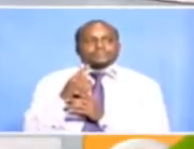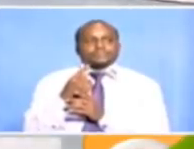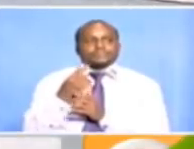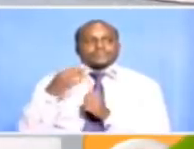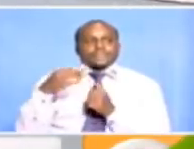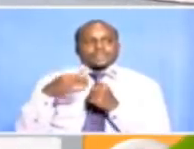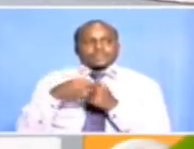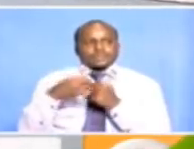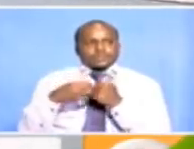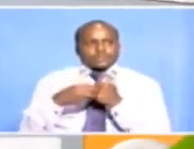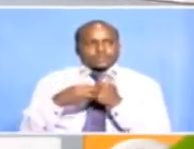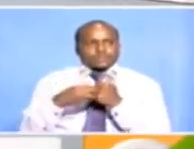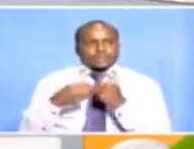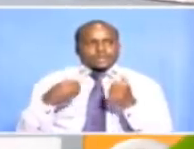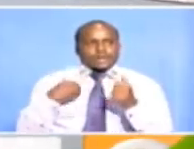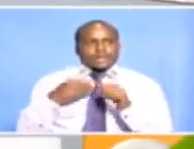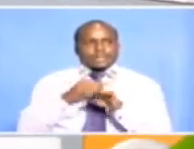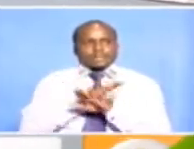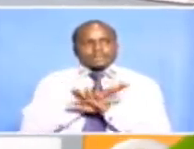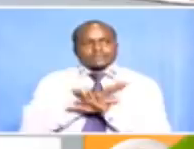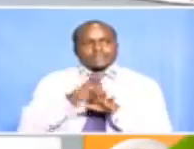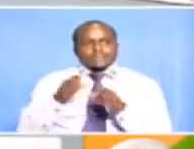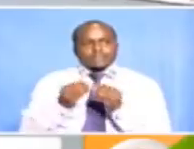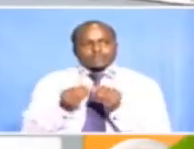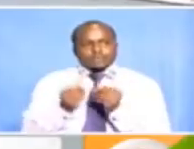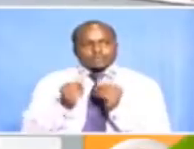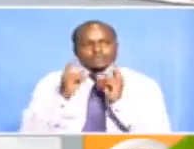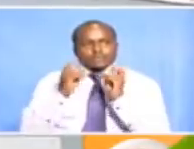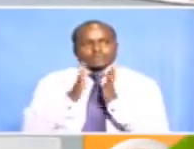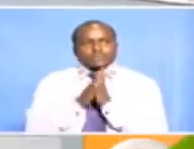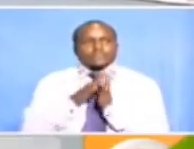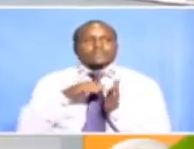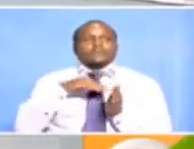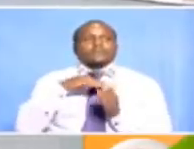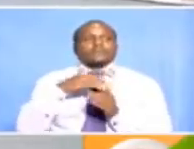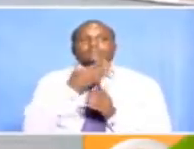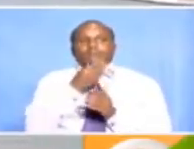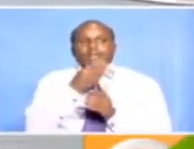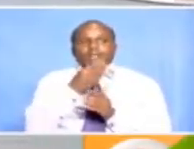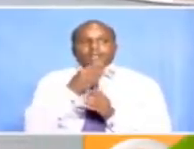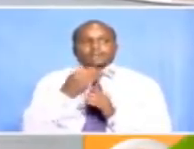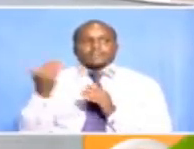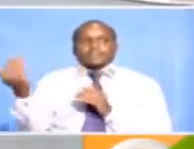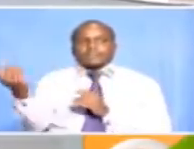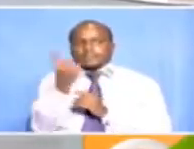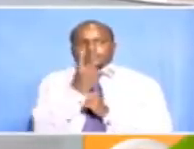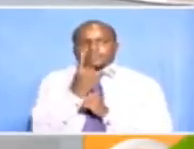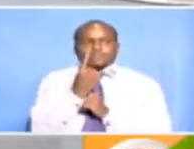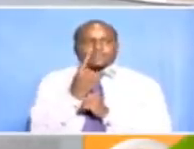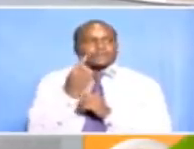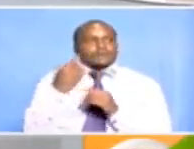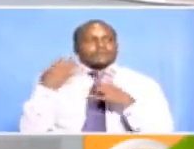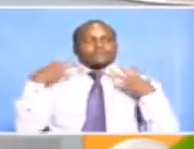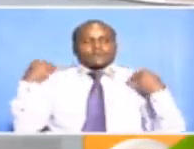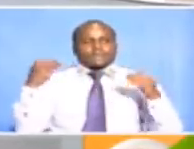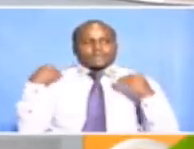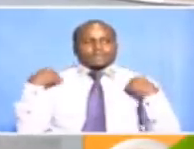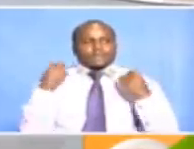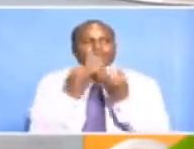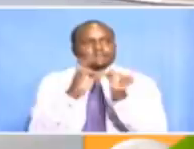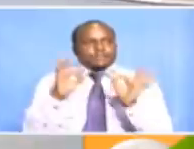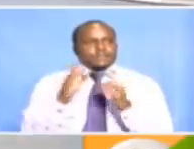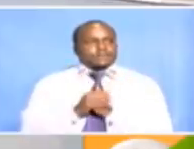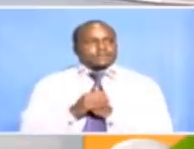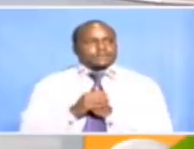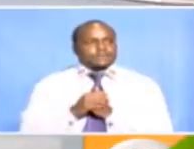Sonko has unresolved grief issues with his late father. Please refer him to me for a psychotherapy session, free of charge.